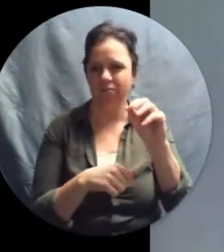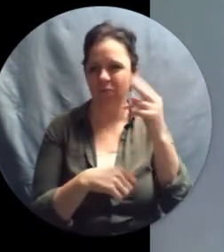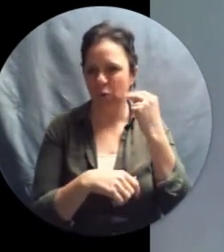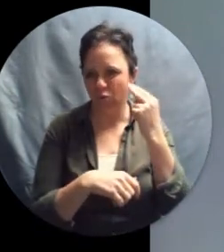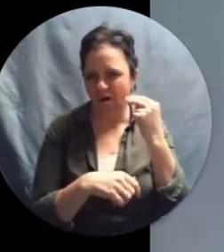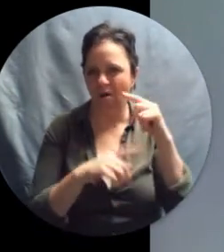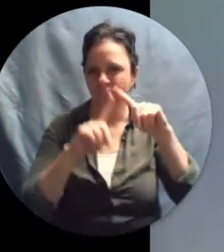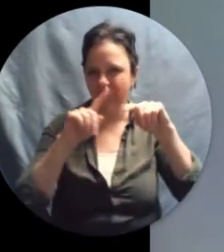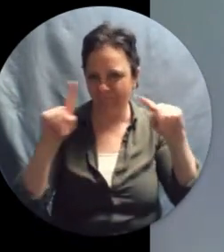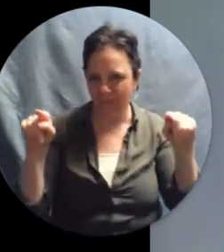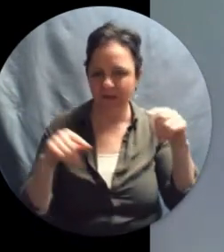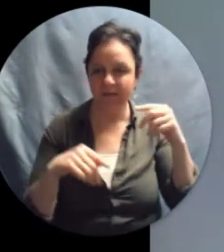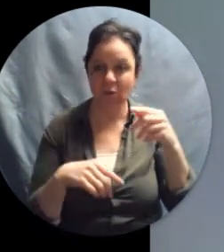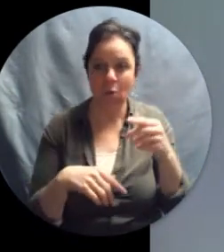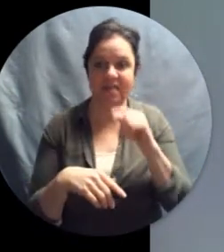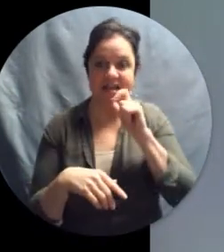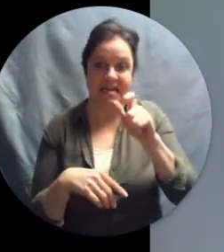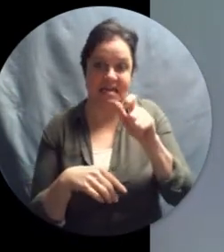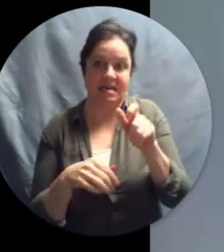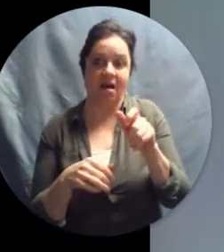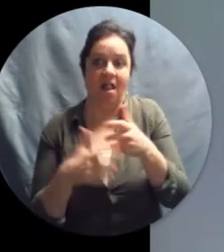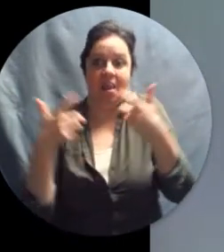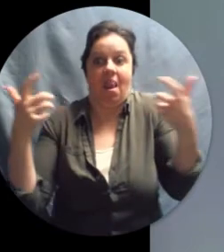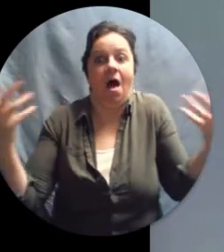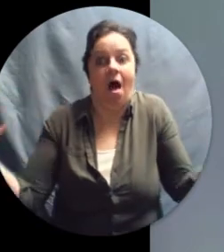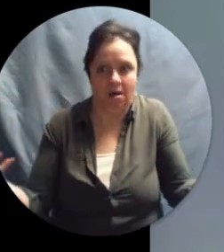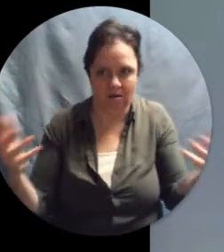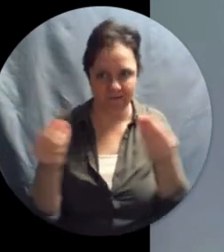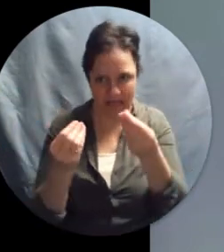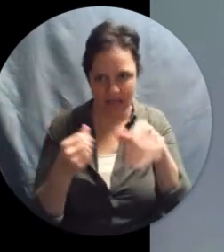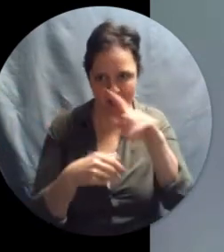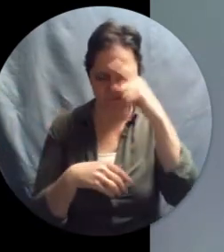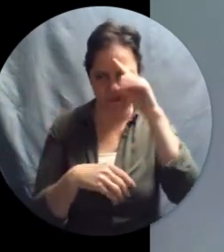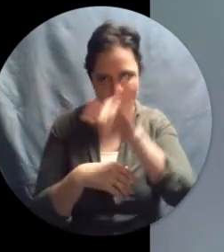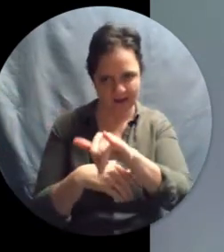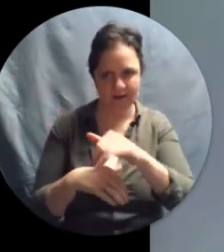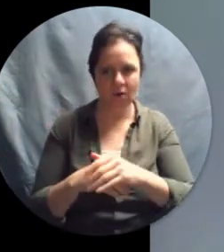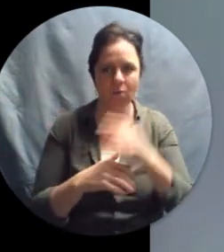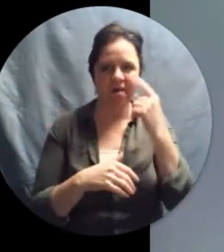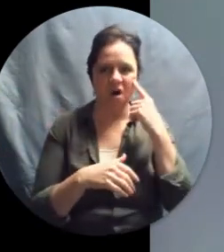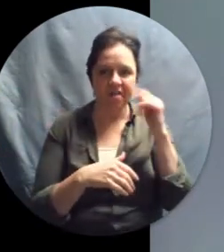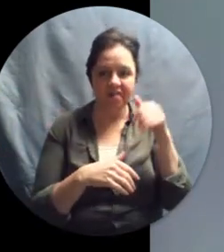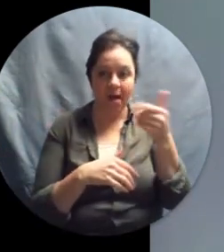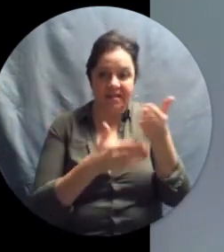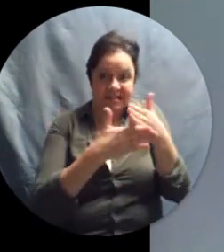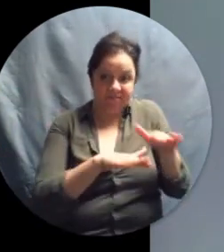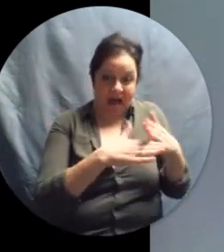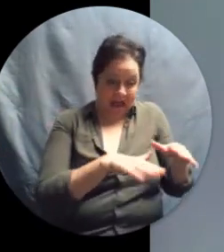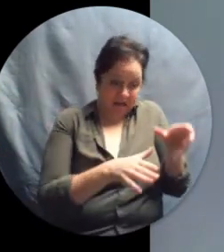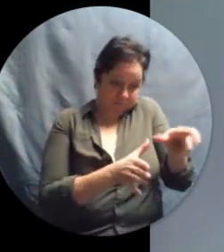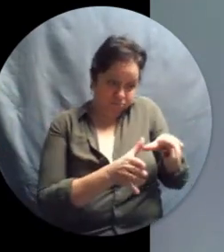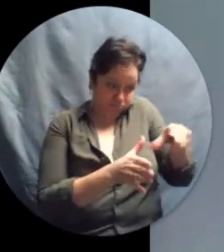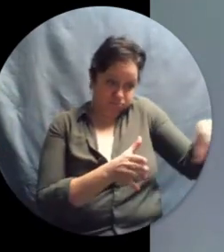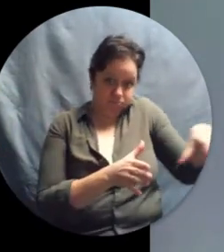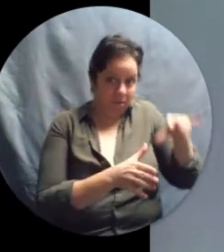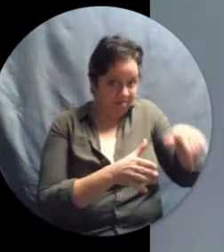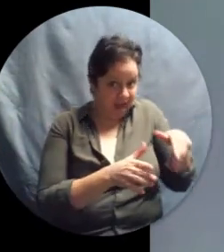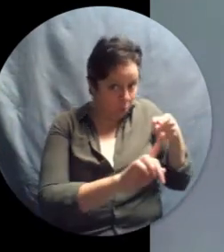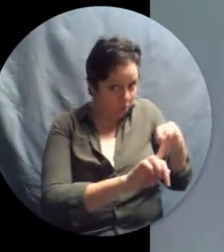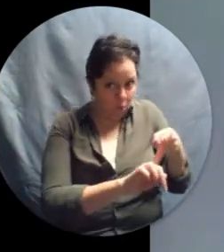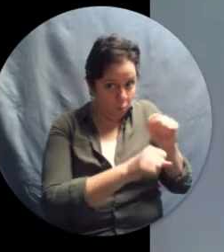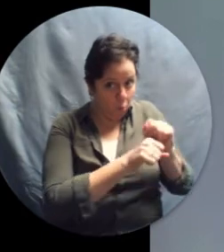big enough for wolves. And again, we thought that habitat fragmentation would work for them, but for them and a lot of other organisms, it